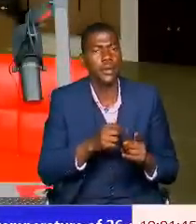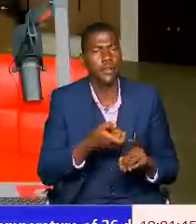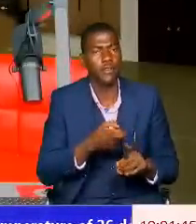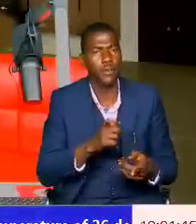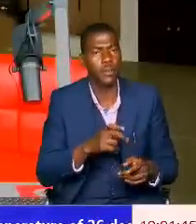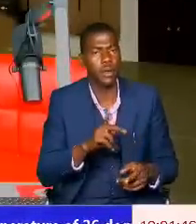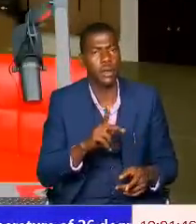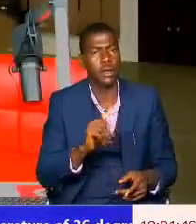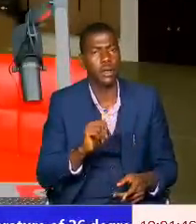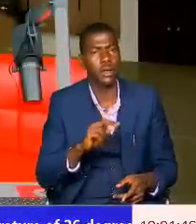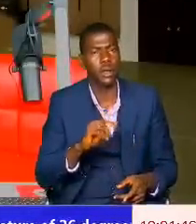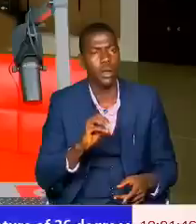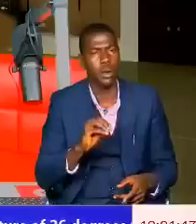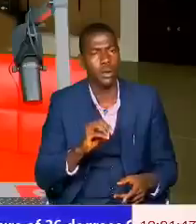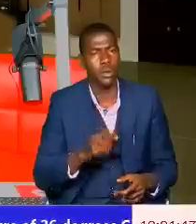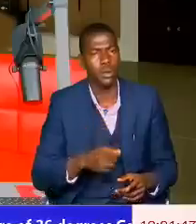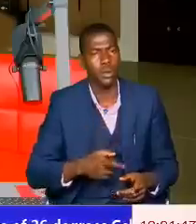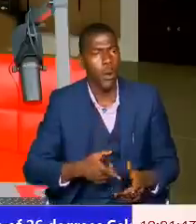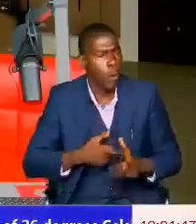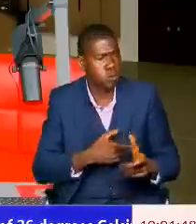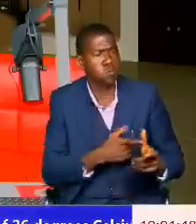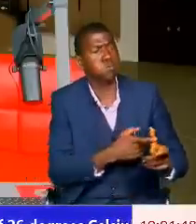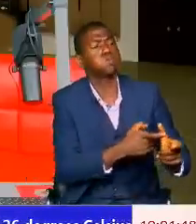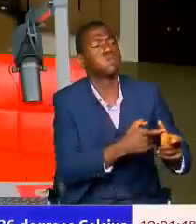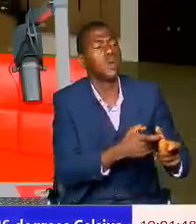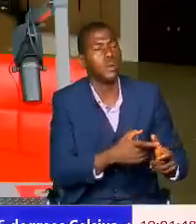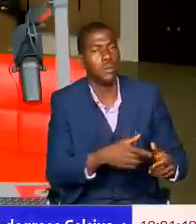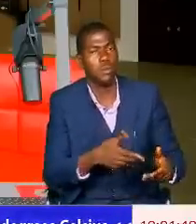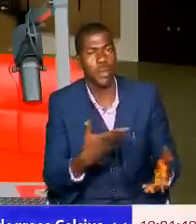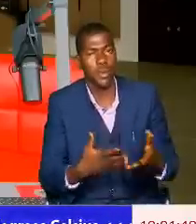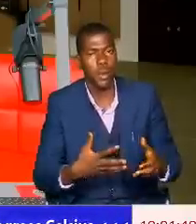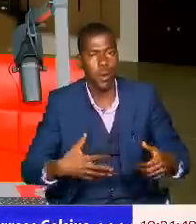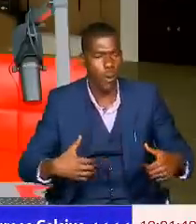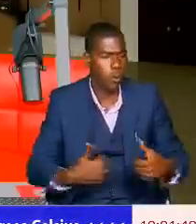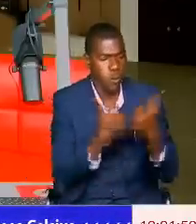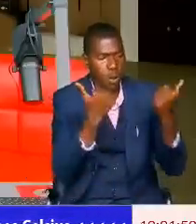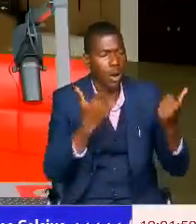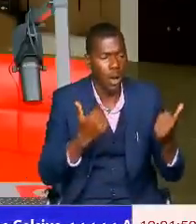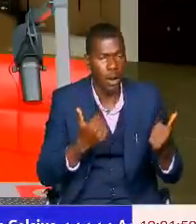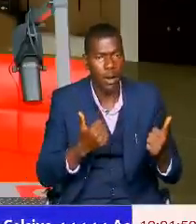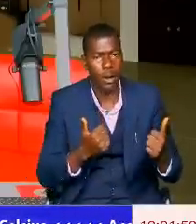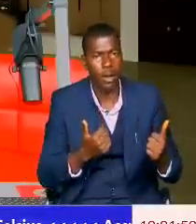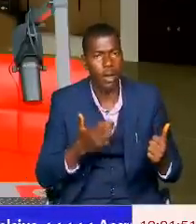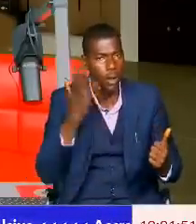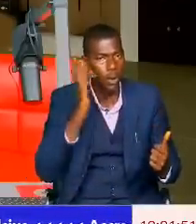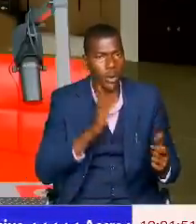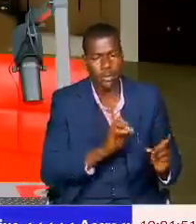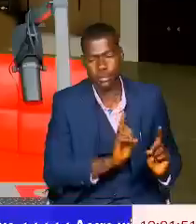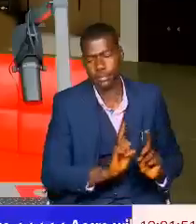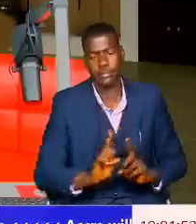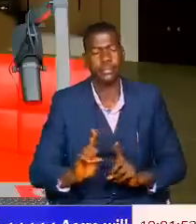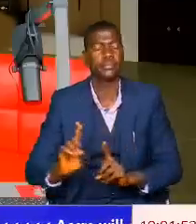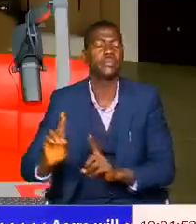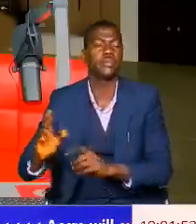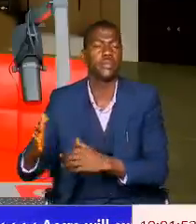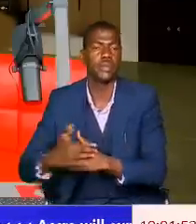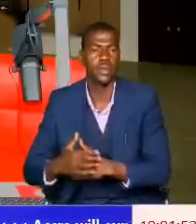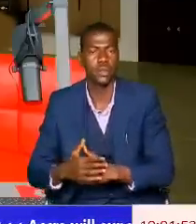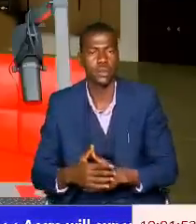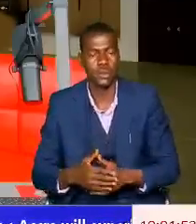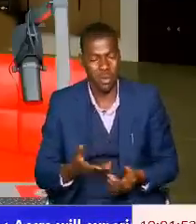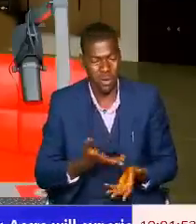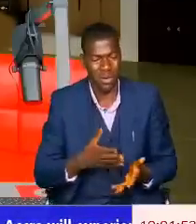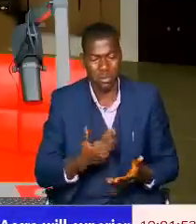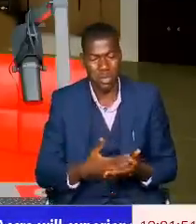They go get accident. As soon as they get accident, they go turn back. They go leave the casualties there. That one na blood